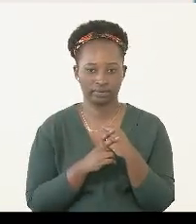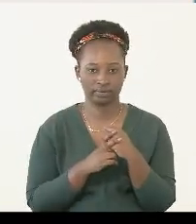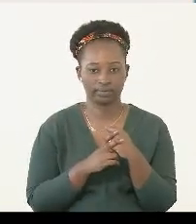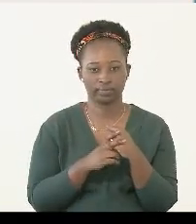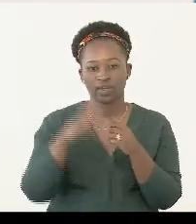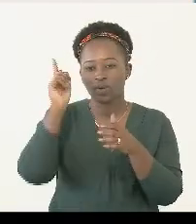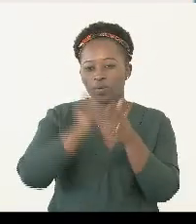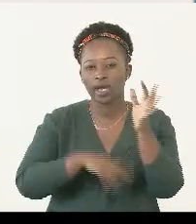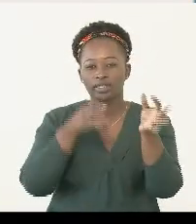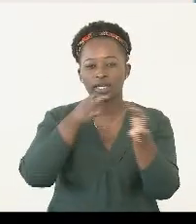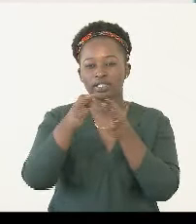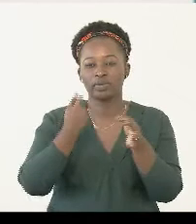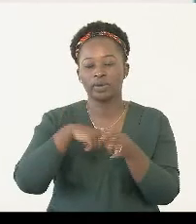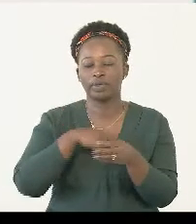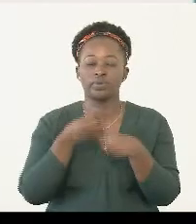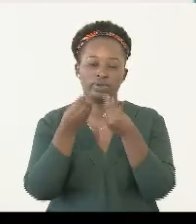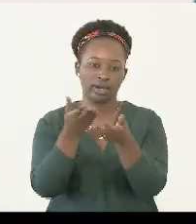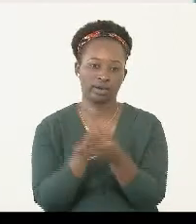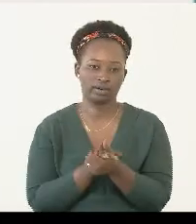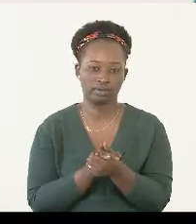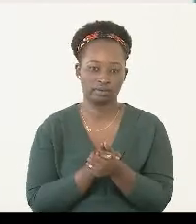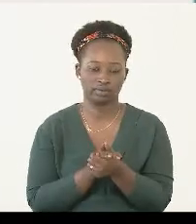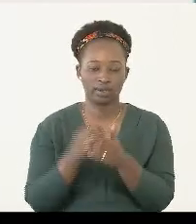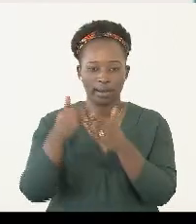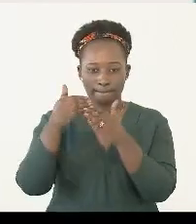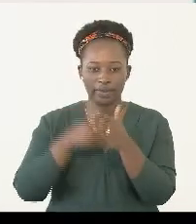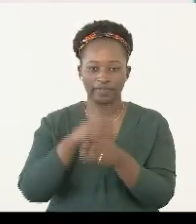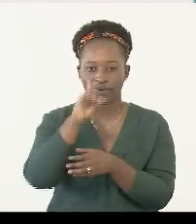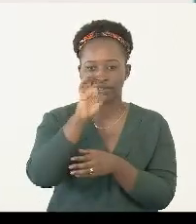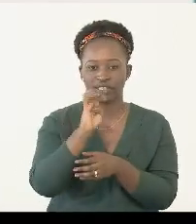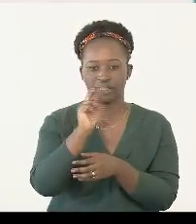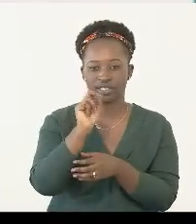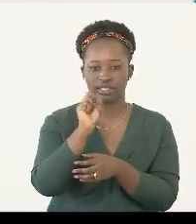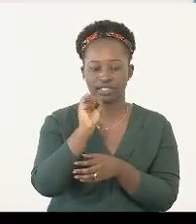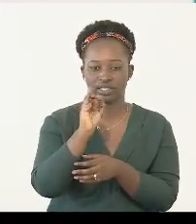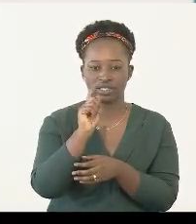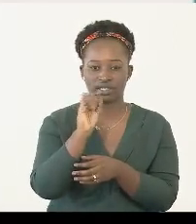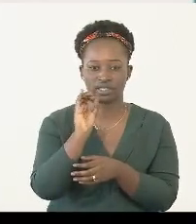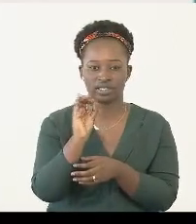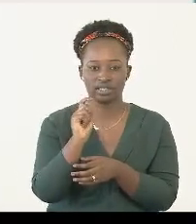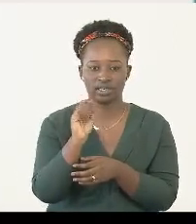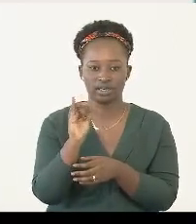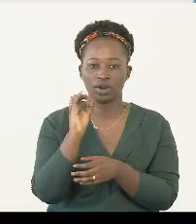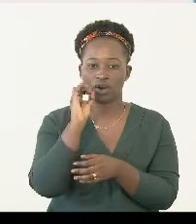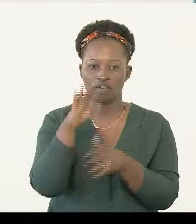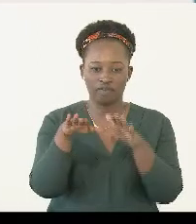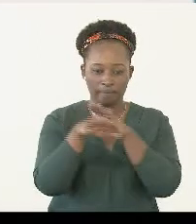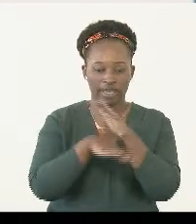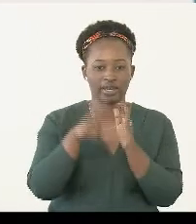What explanation do we give for the density of the main band that is being identified